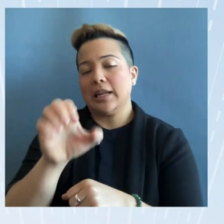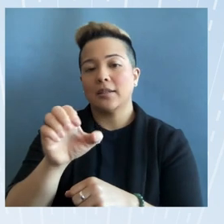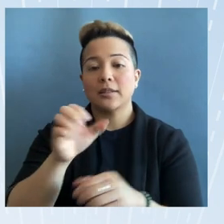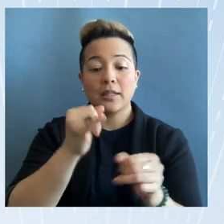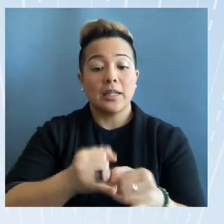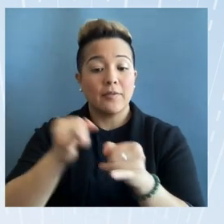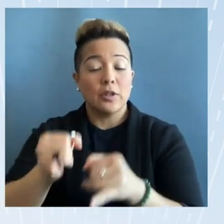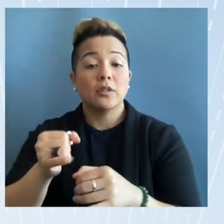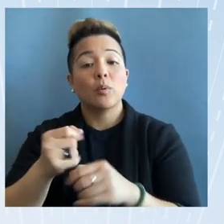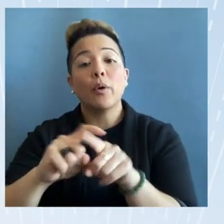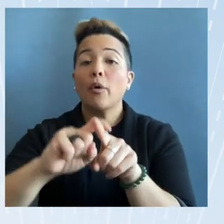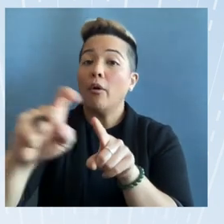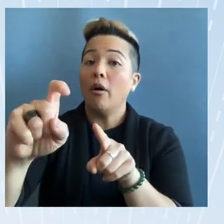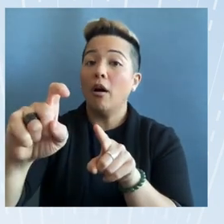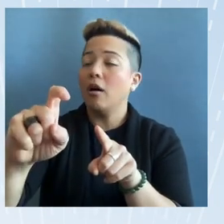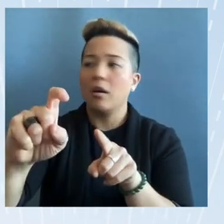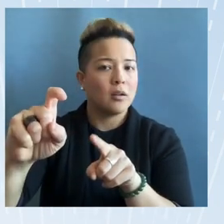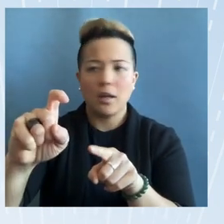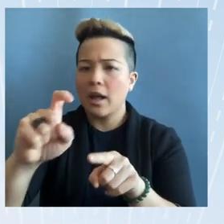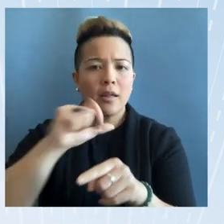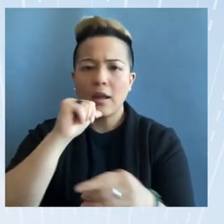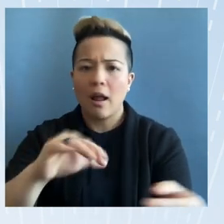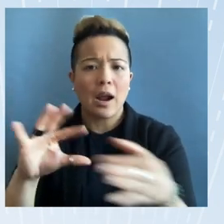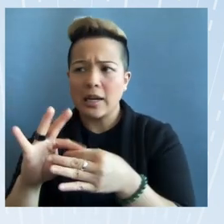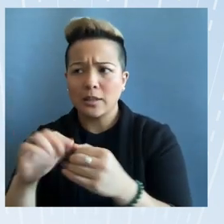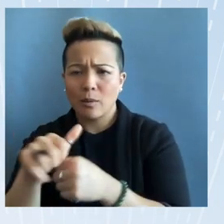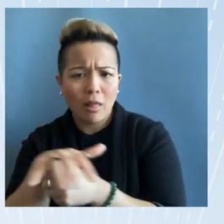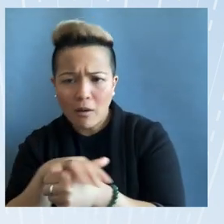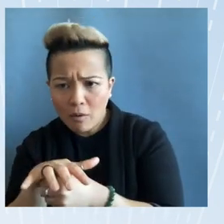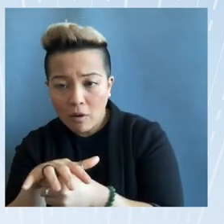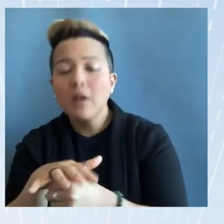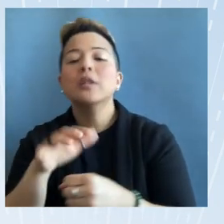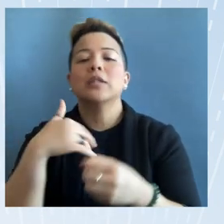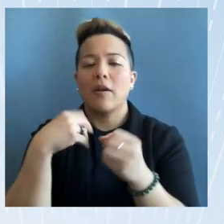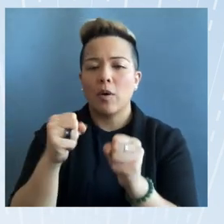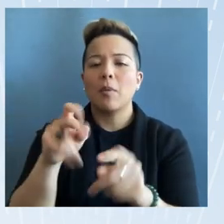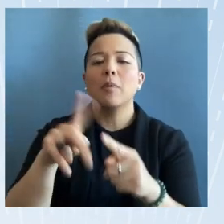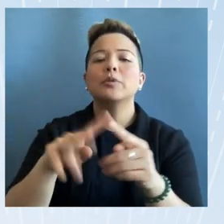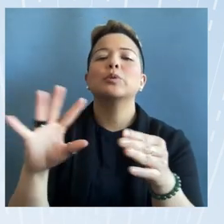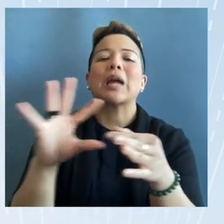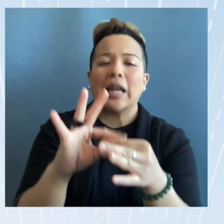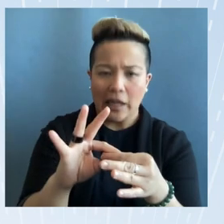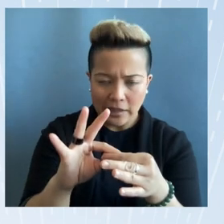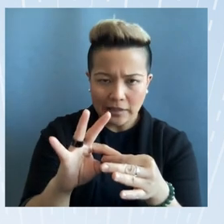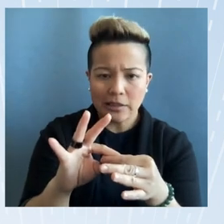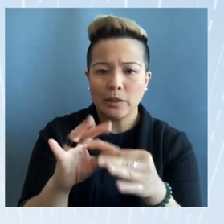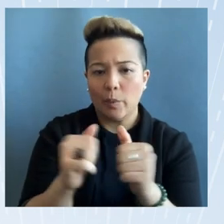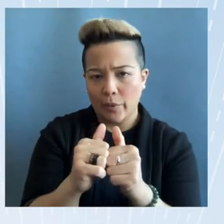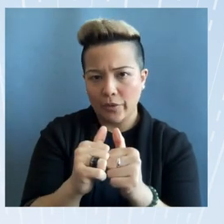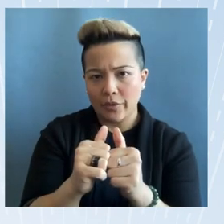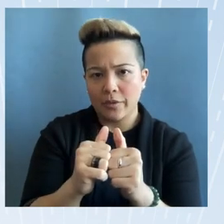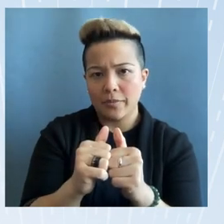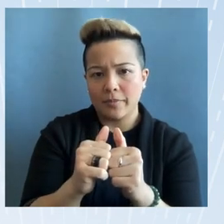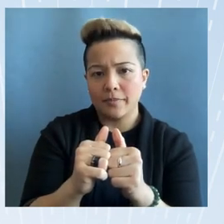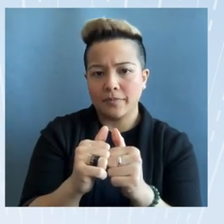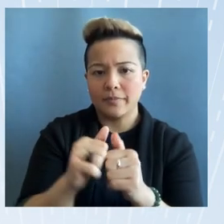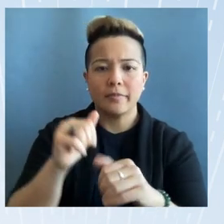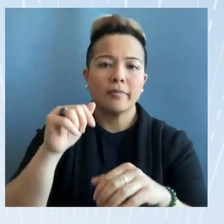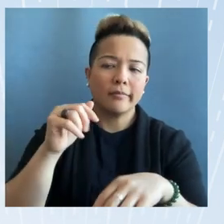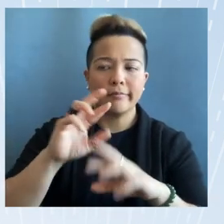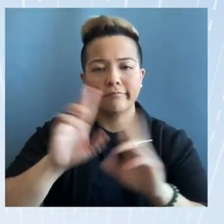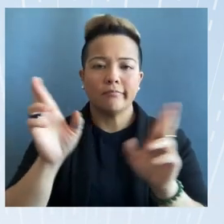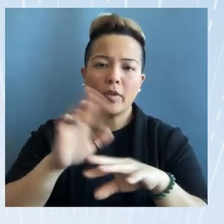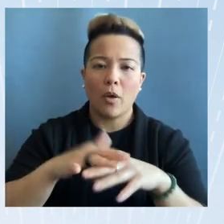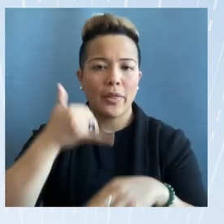making phone calls and they were not connected with local, and there was an opportunity to connect with on the phone interpreters as